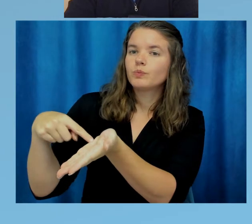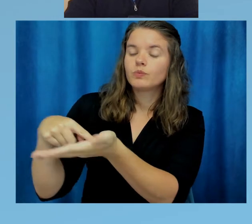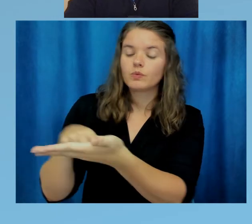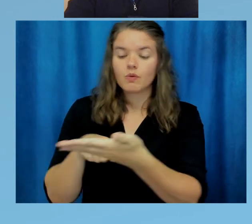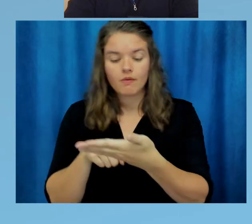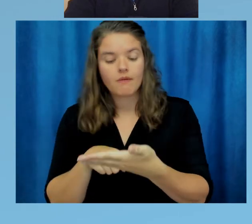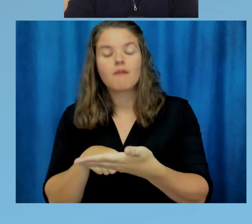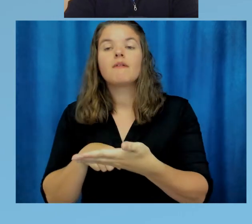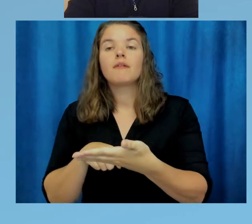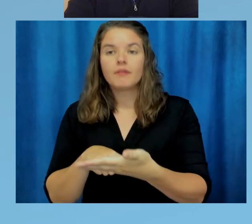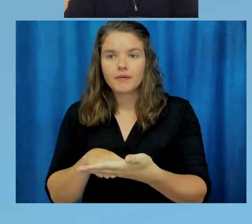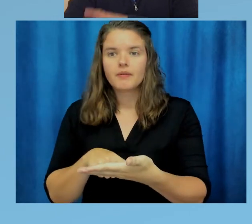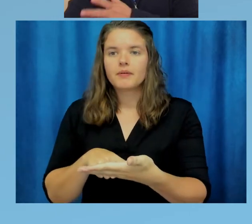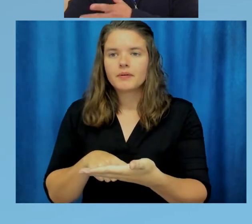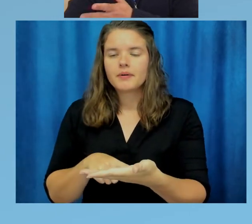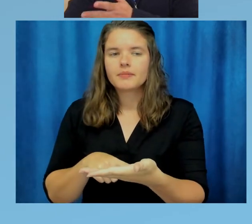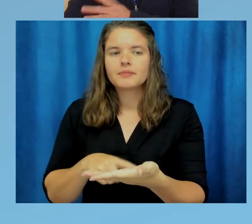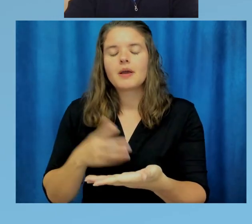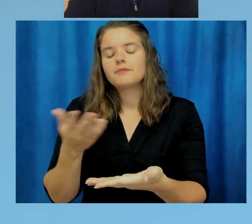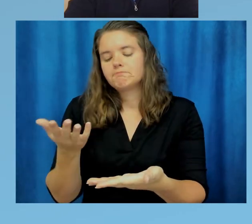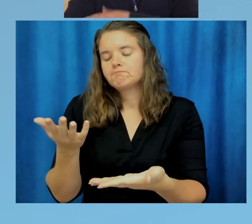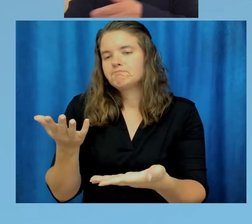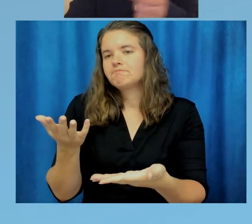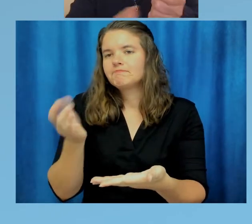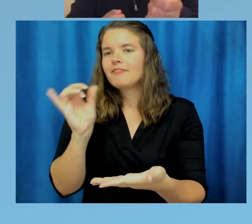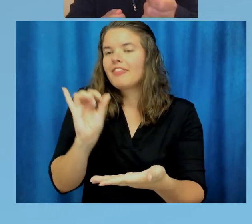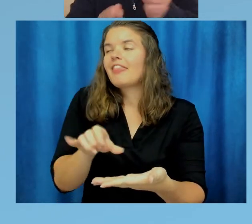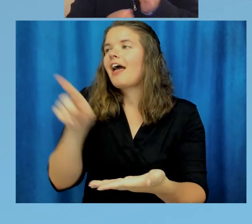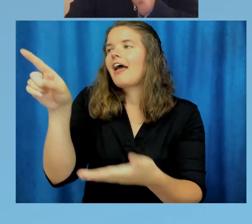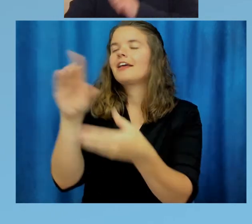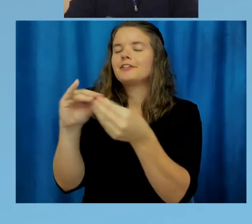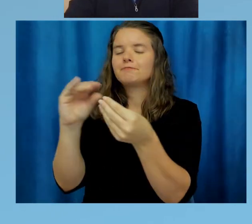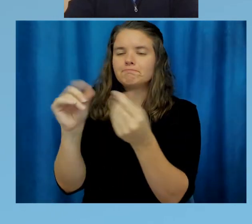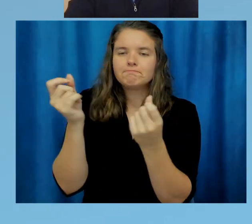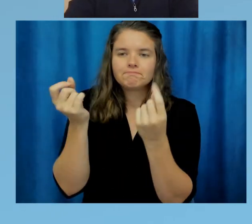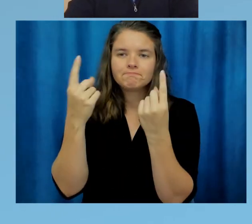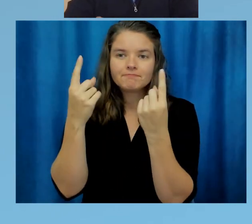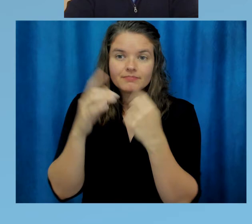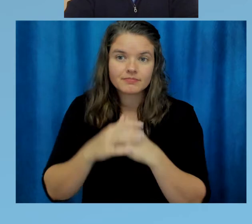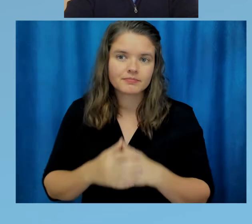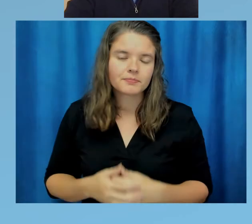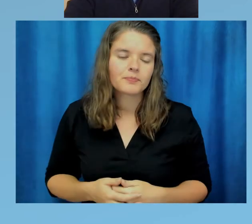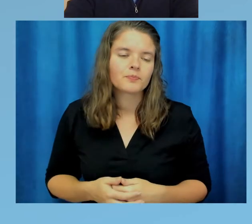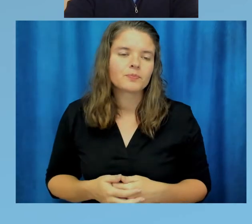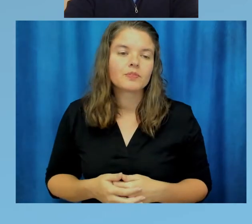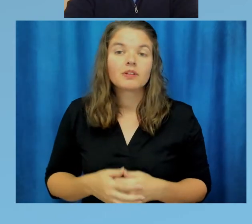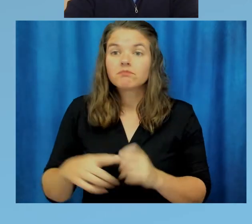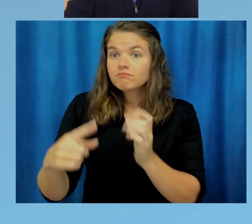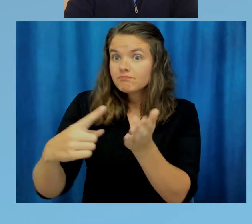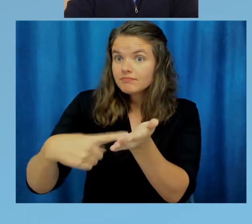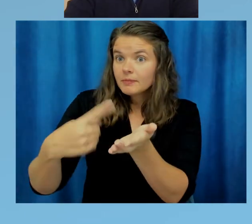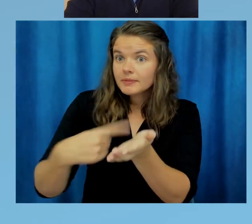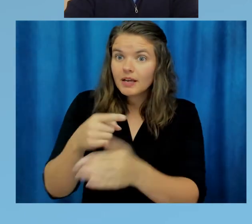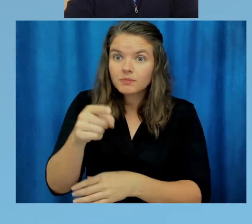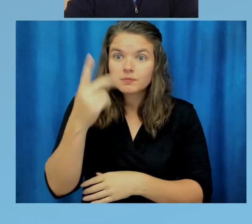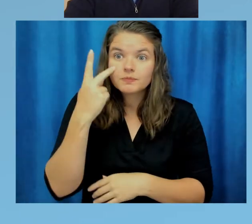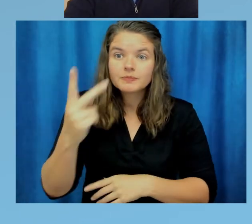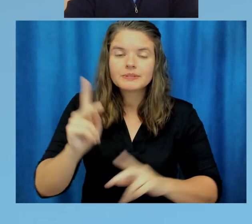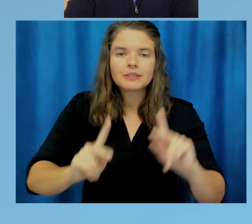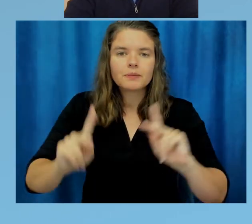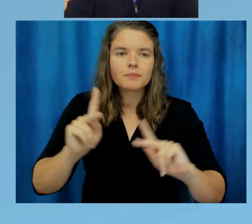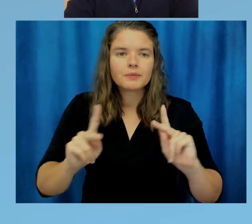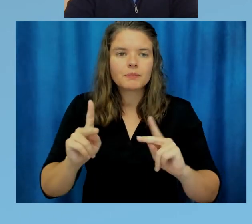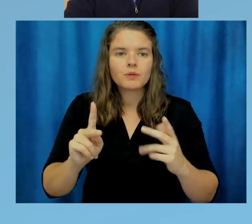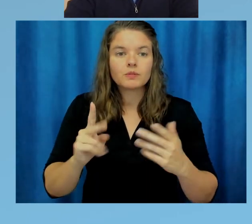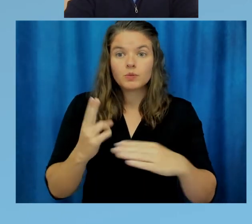down? And, they do that, and then I'm like, oh, okay, that's what you were saying. In addition, sometimes